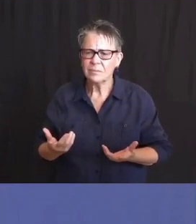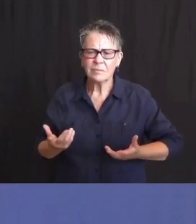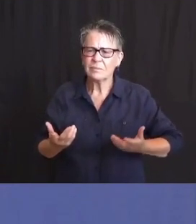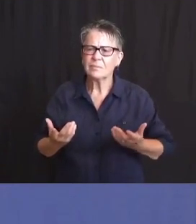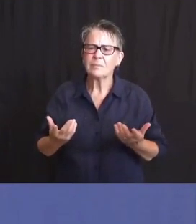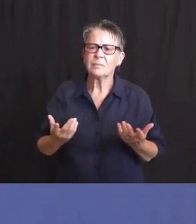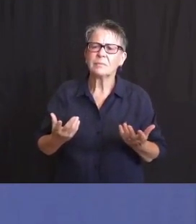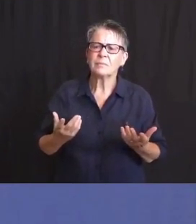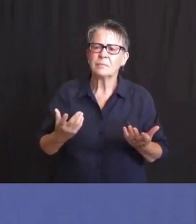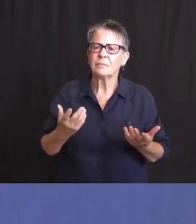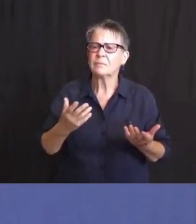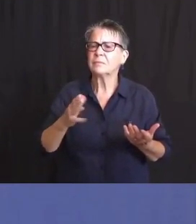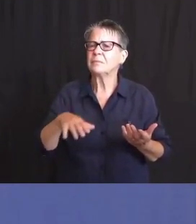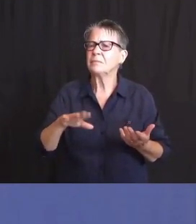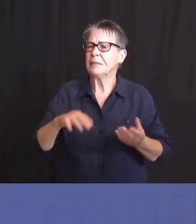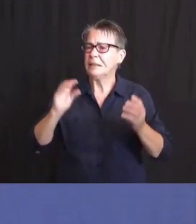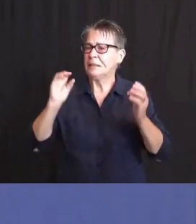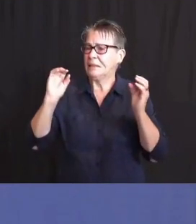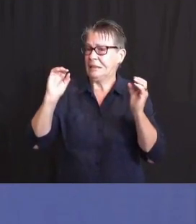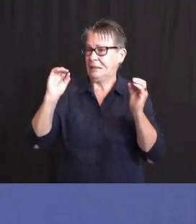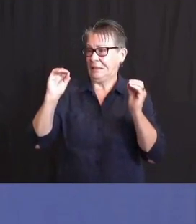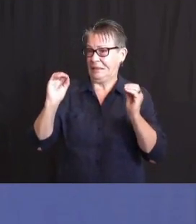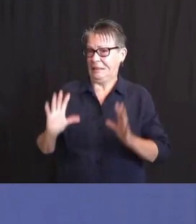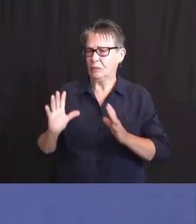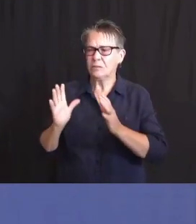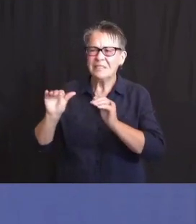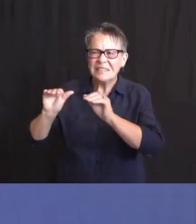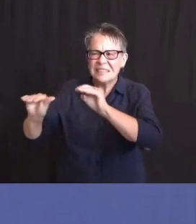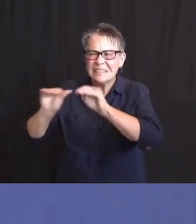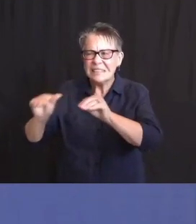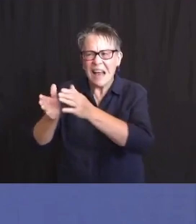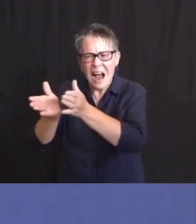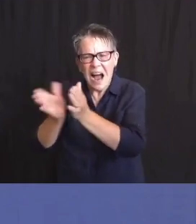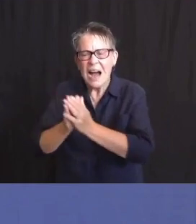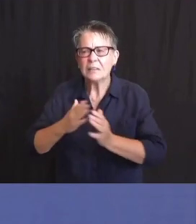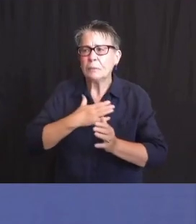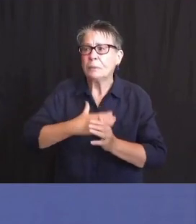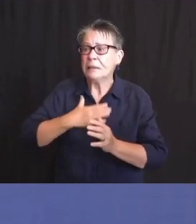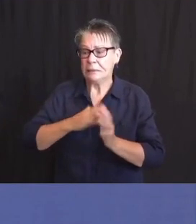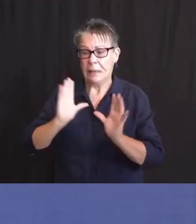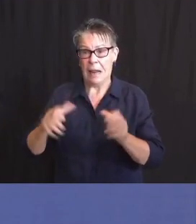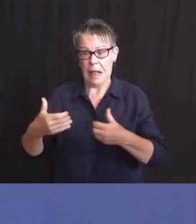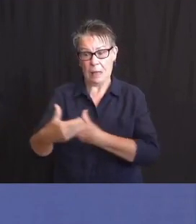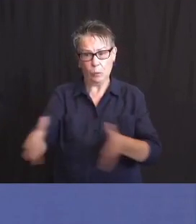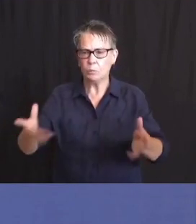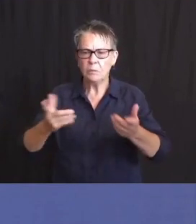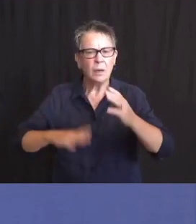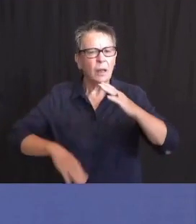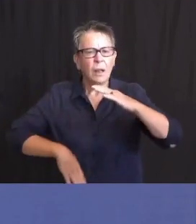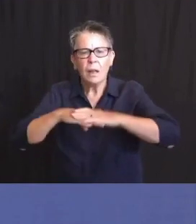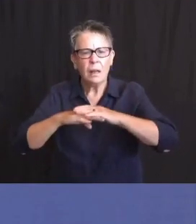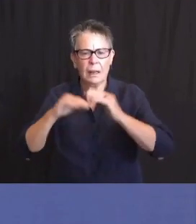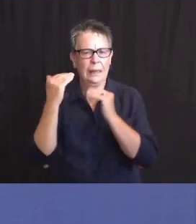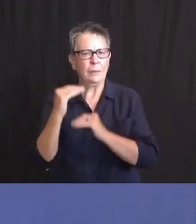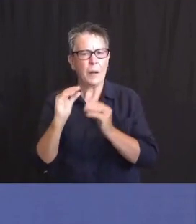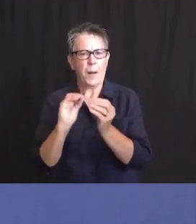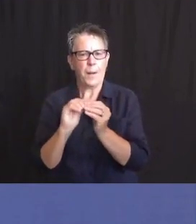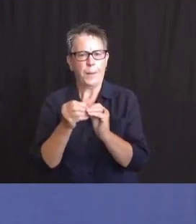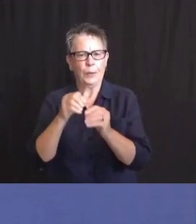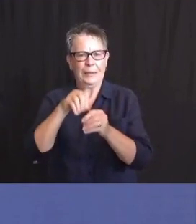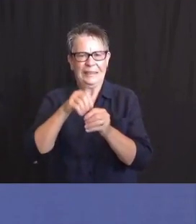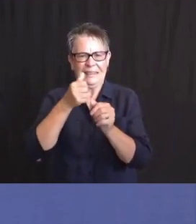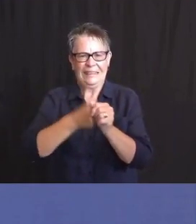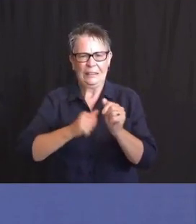classroom. And one of the ways that we wanted to give relief, not just to parents to give them flexibility and kids and districts, but